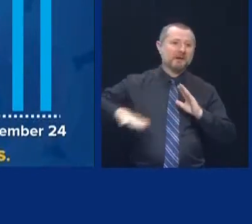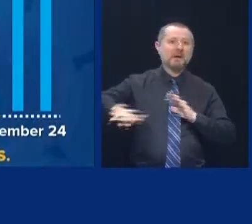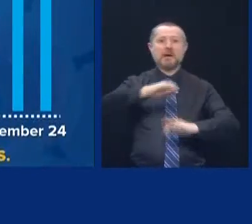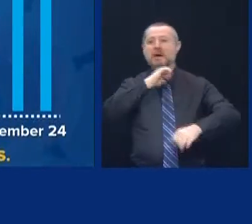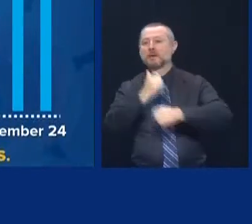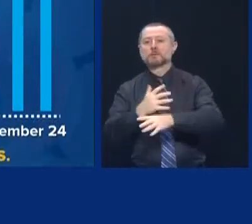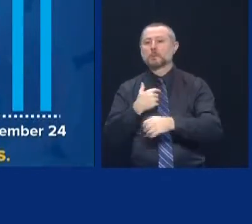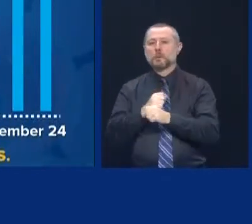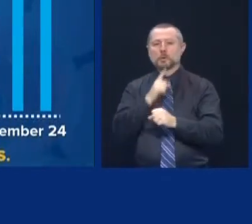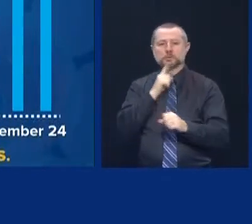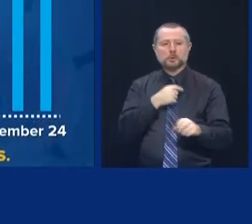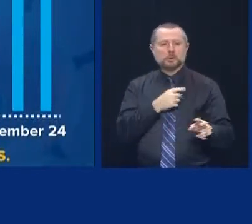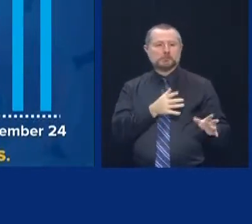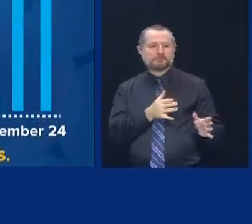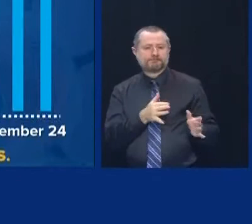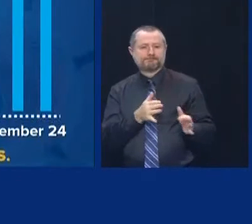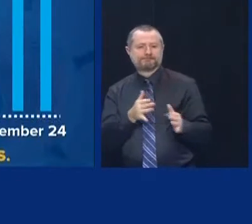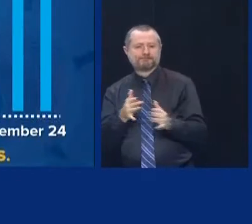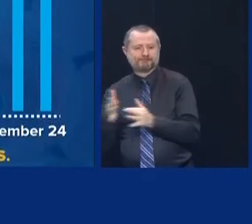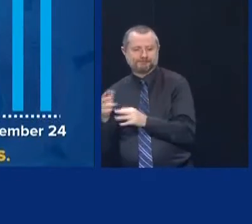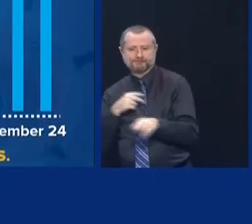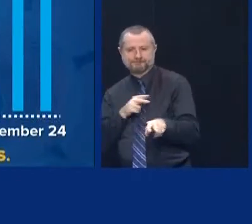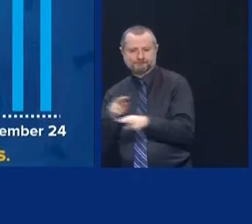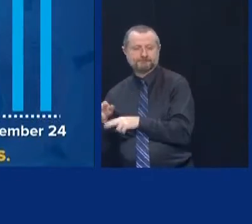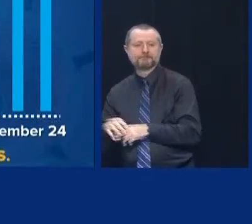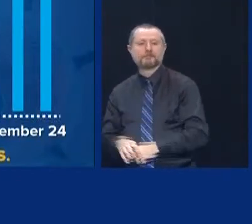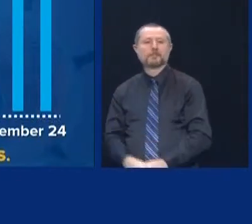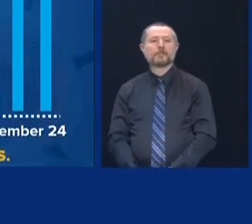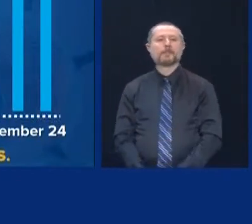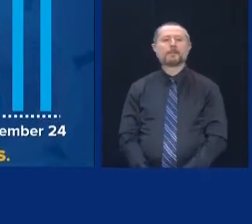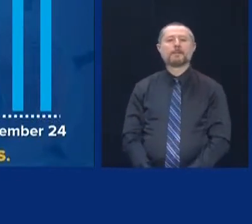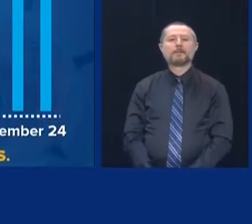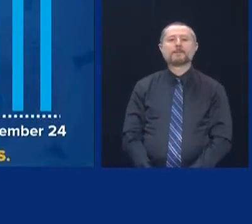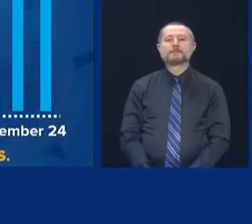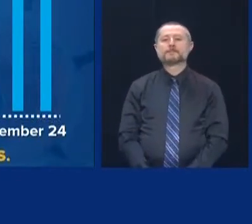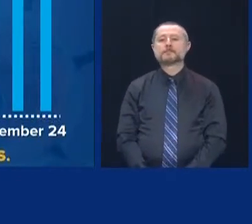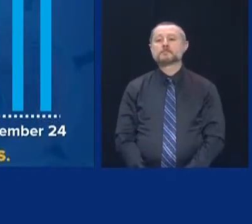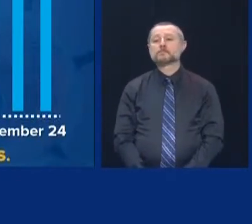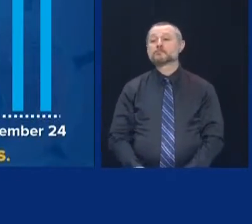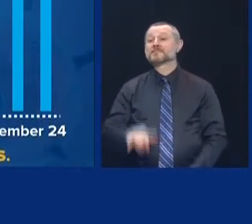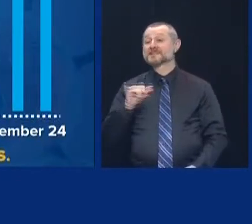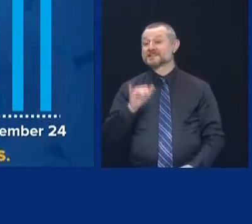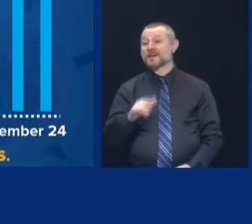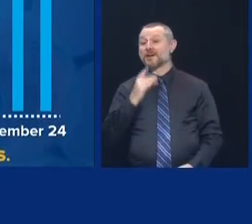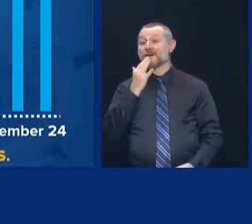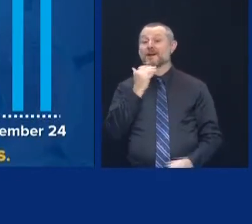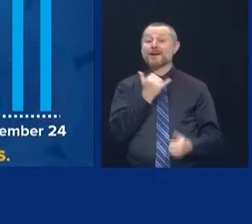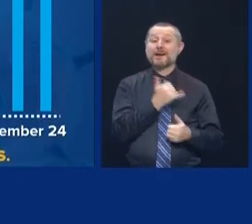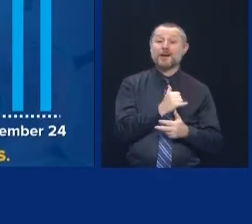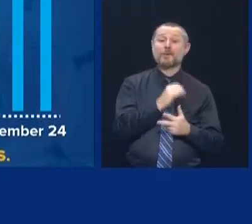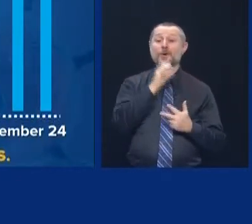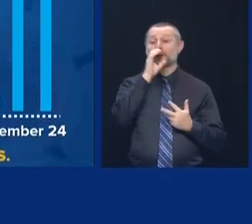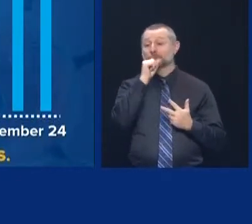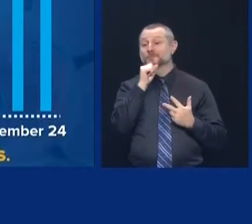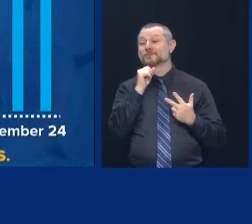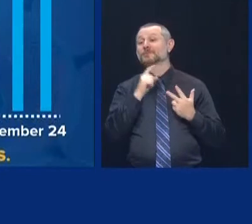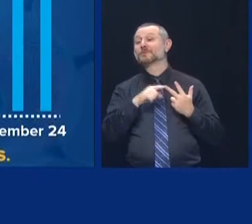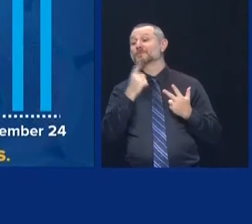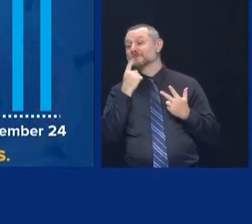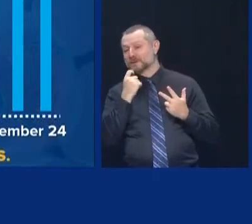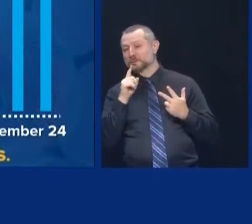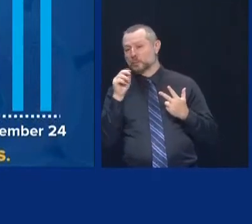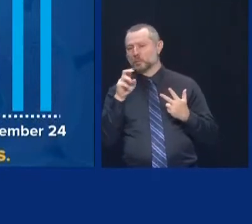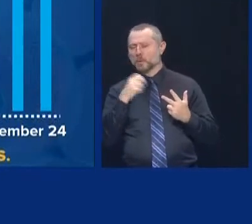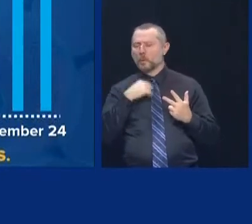over Thanksgiving. We're going to add in factors in the yellow, orange, red zones, primarily hospitalization